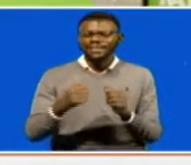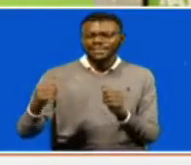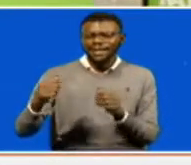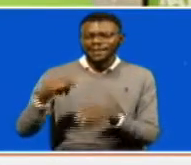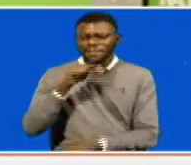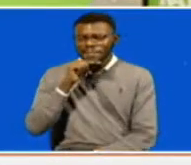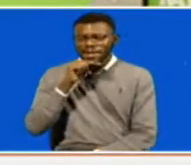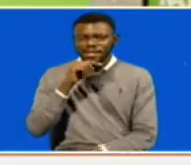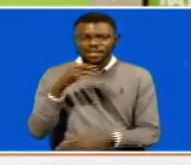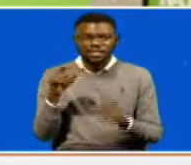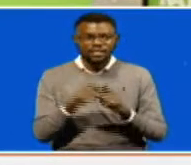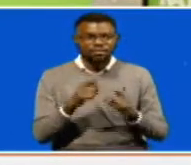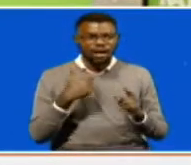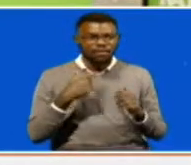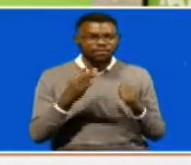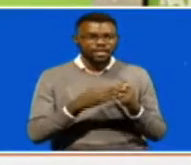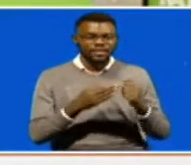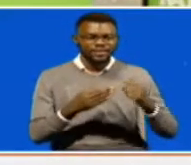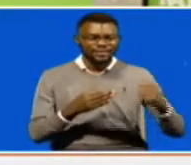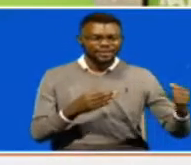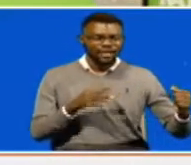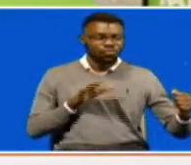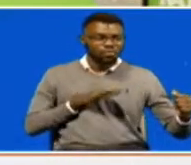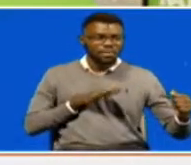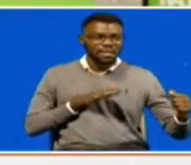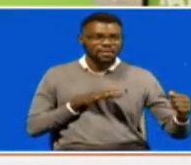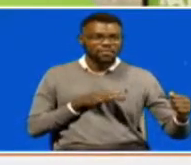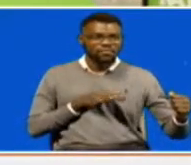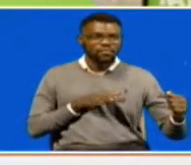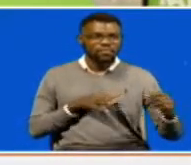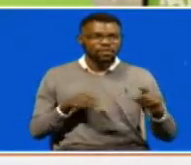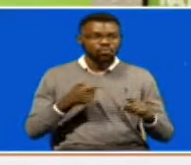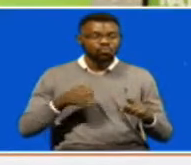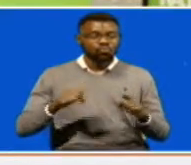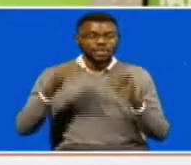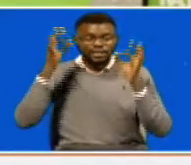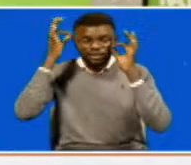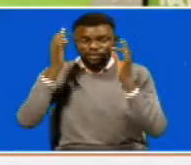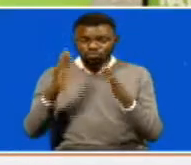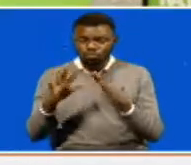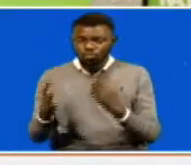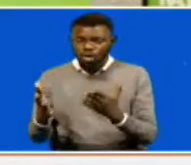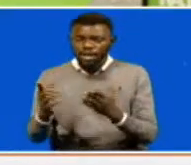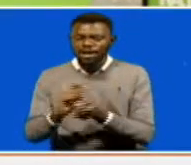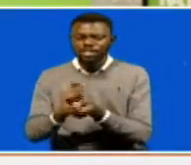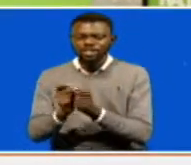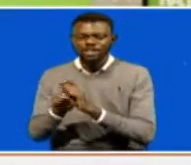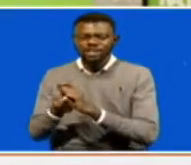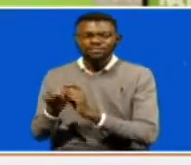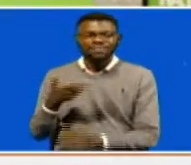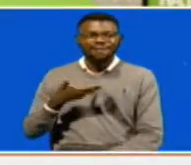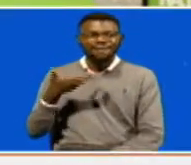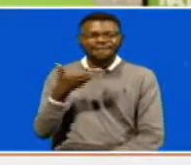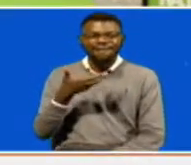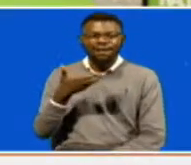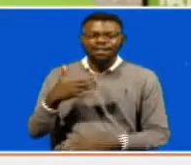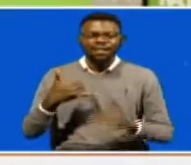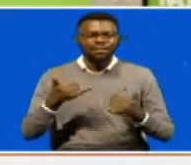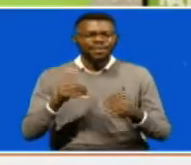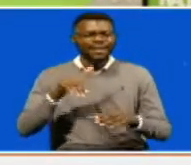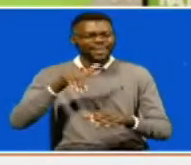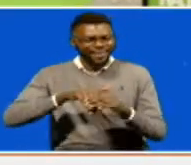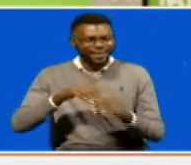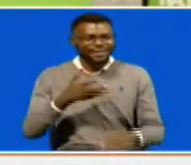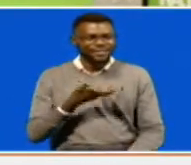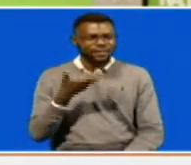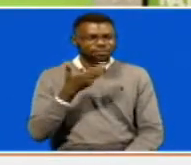also 8 teams for the women's side. We decided to change this tournament to be played indoor because of